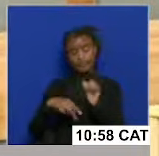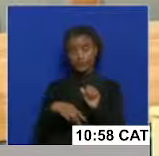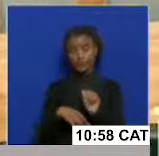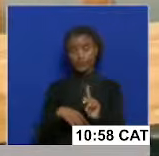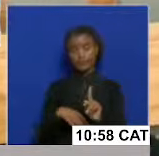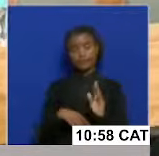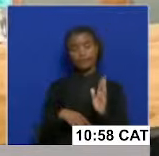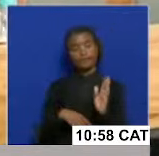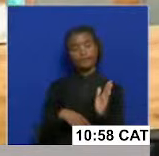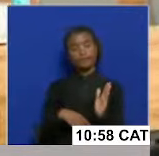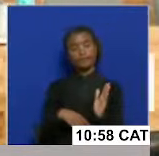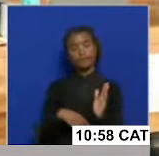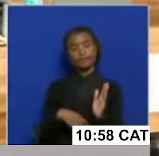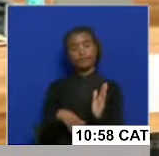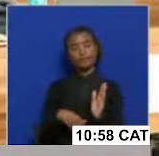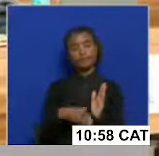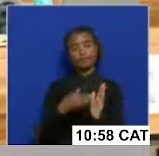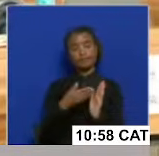If you